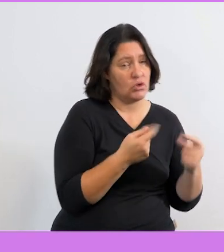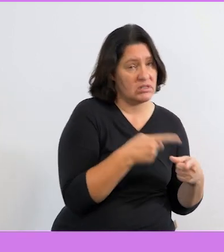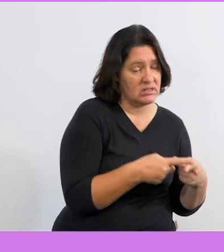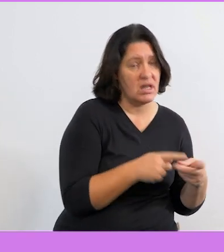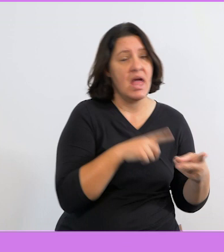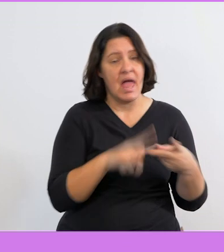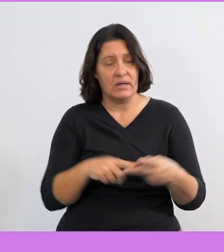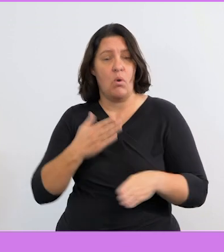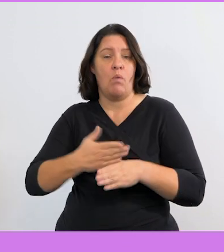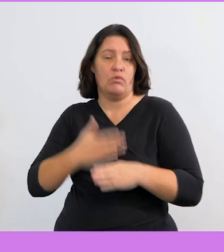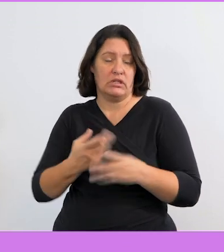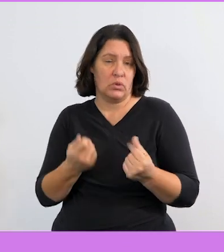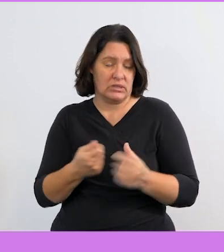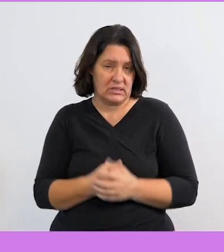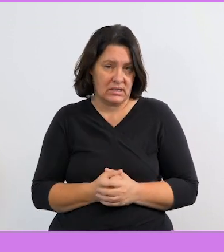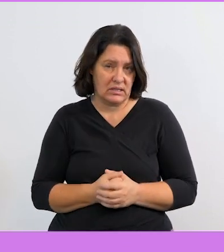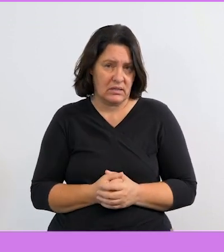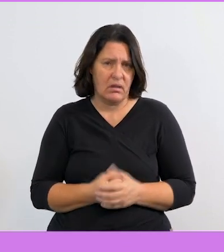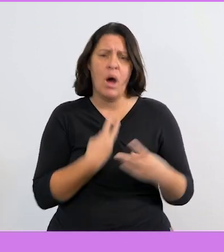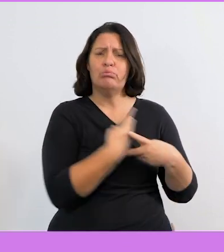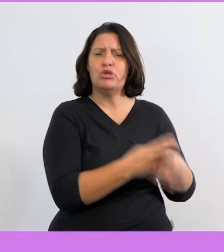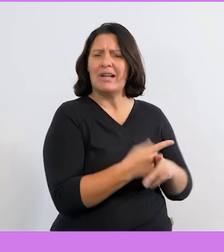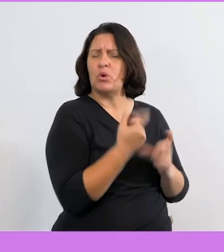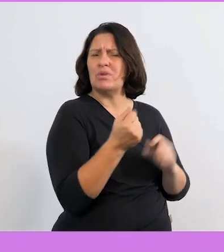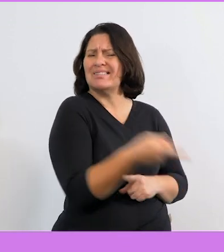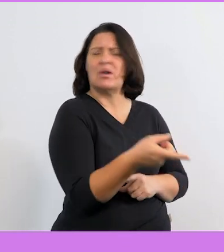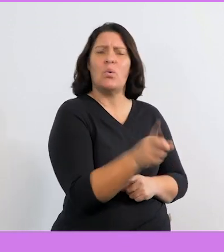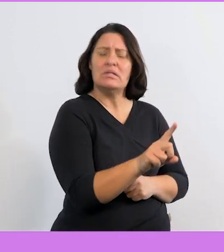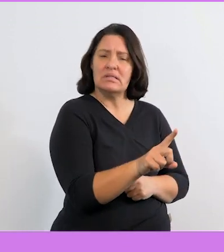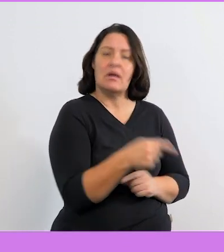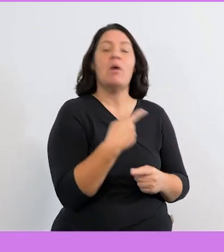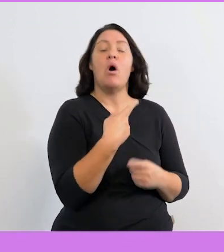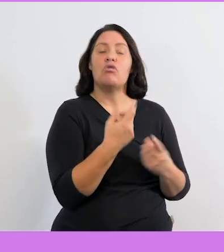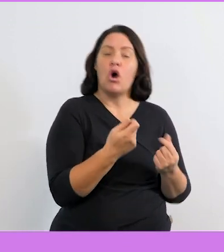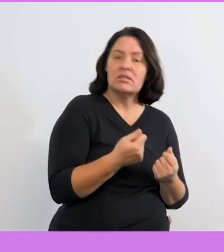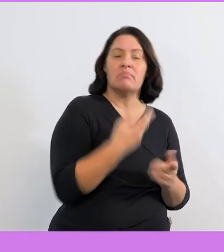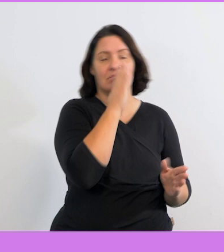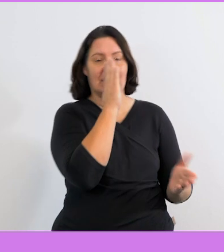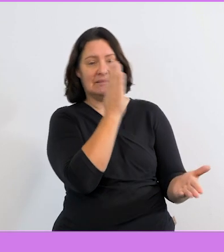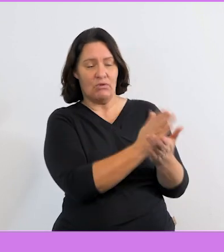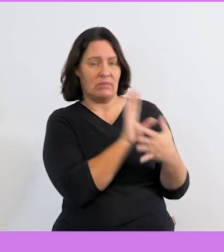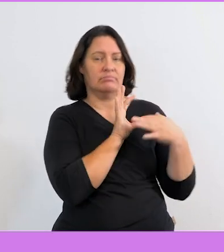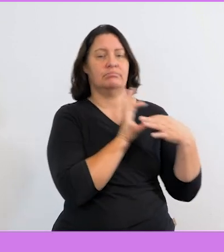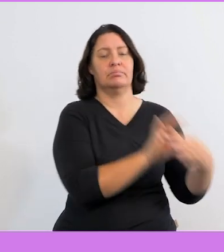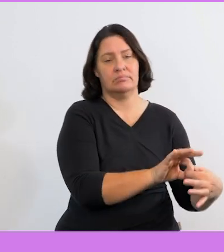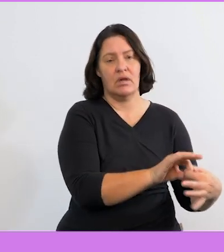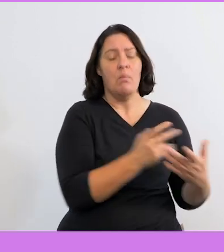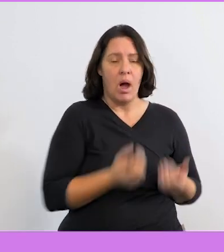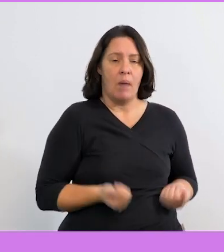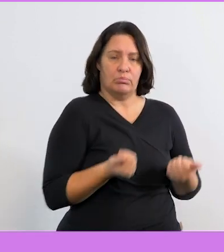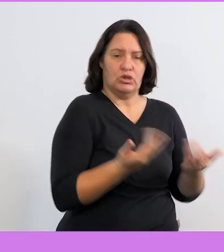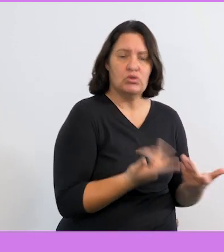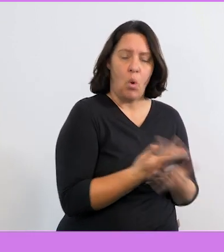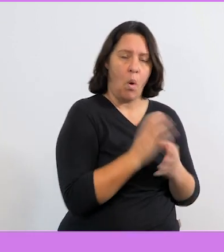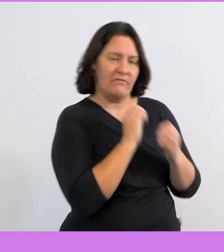and also your operating cost. So what are our production costs? that is cost that's directly related